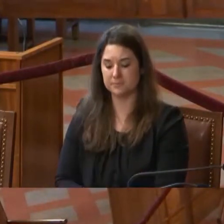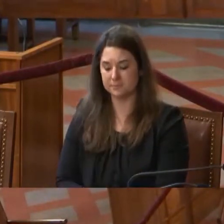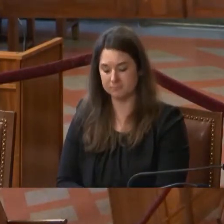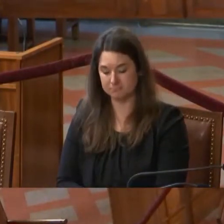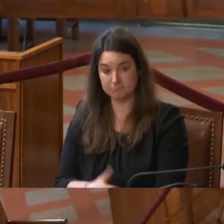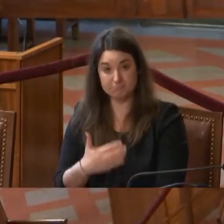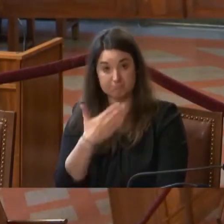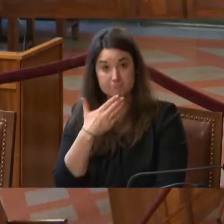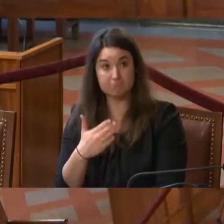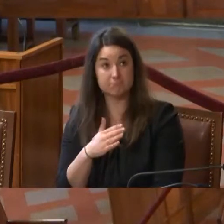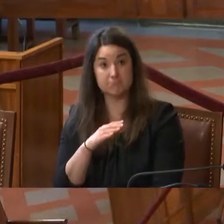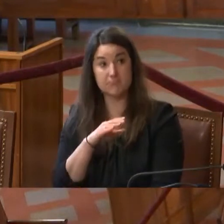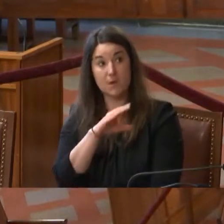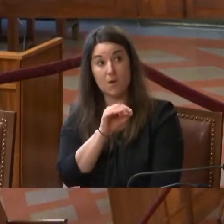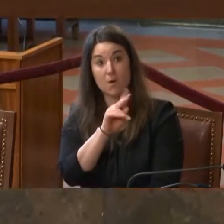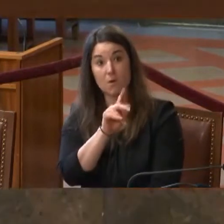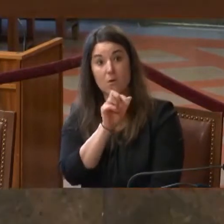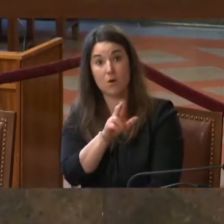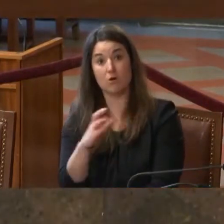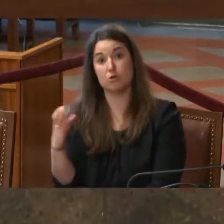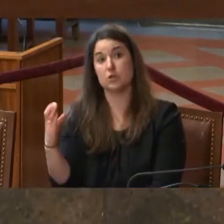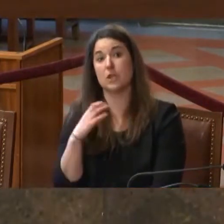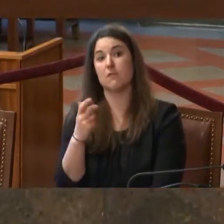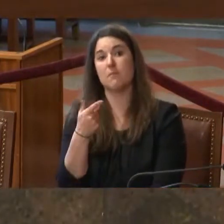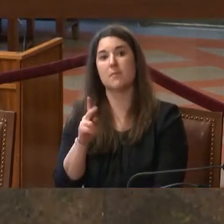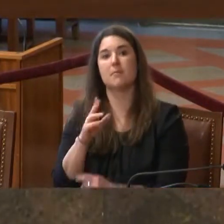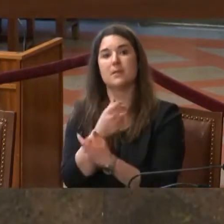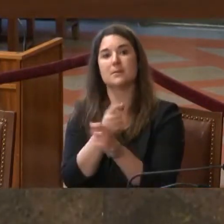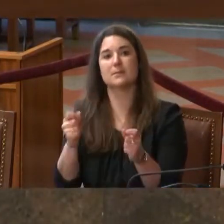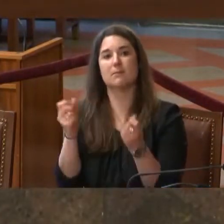Thank you. Councilman O'Connor, Chair of Public Safety Services.